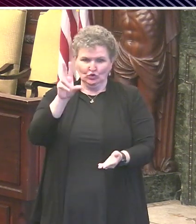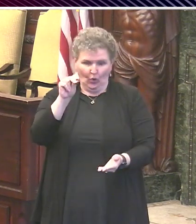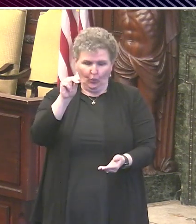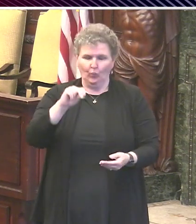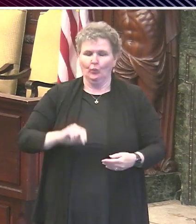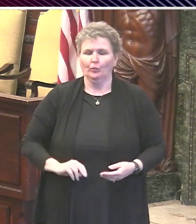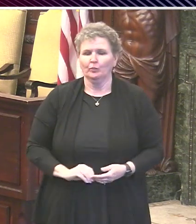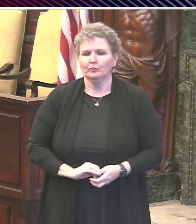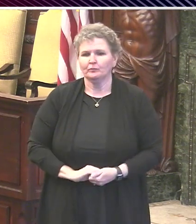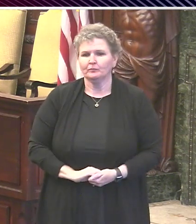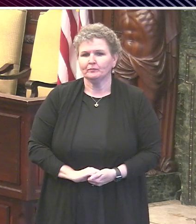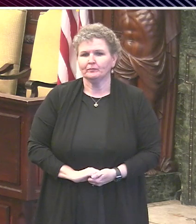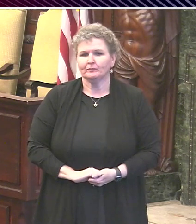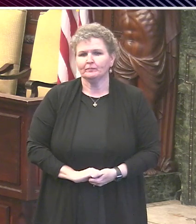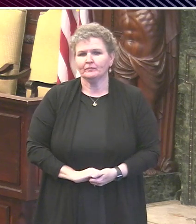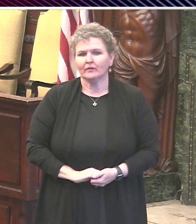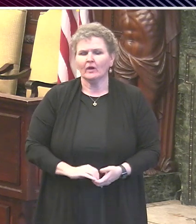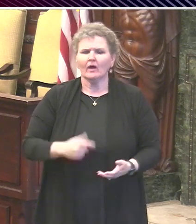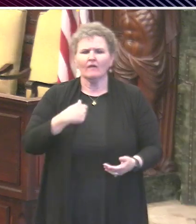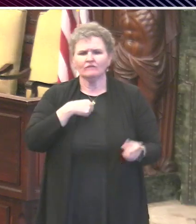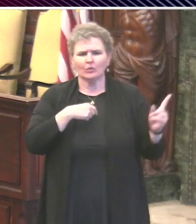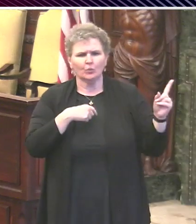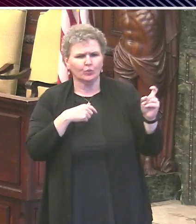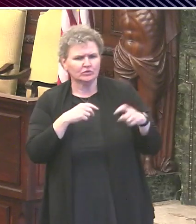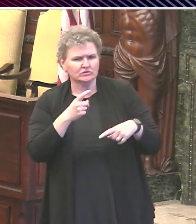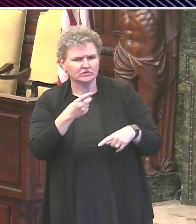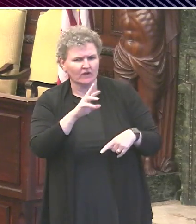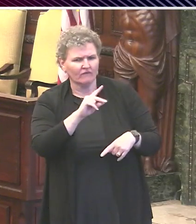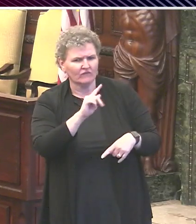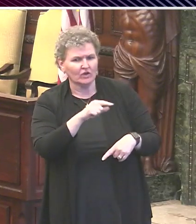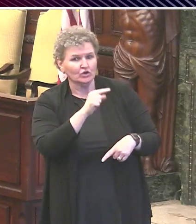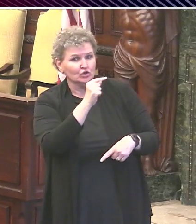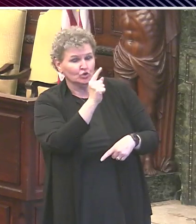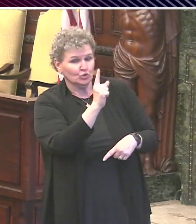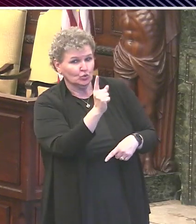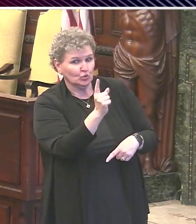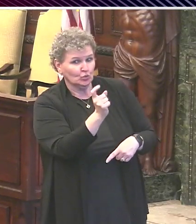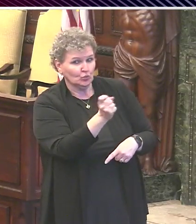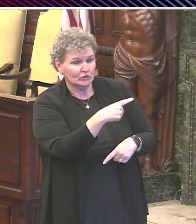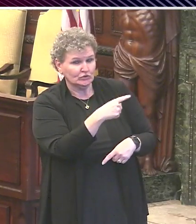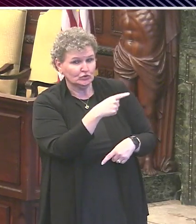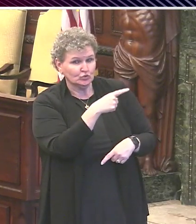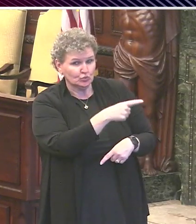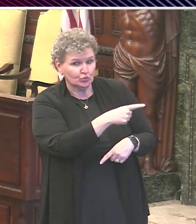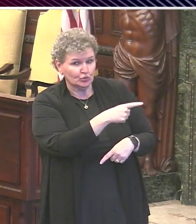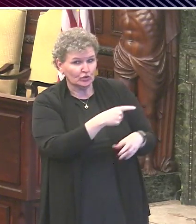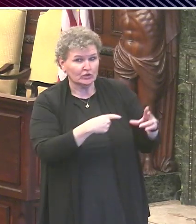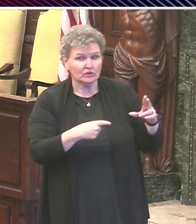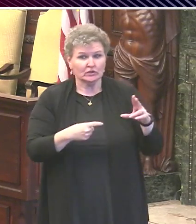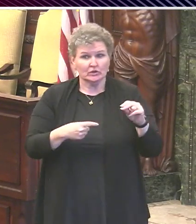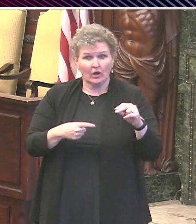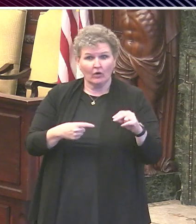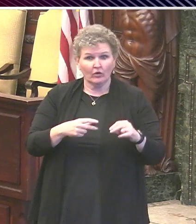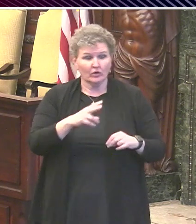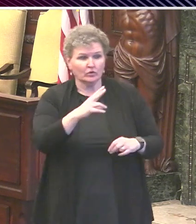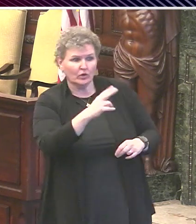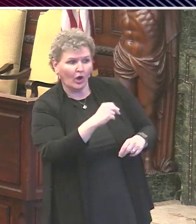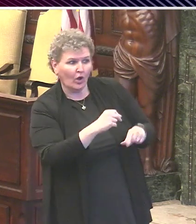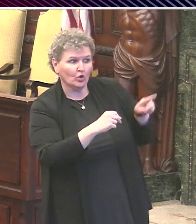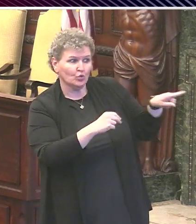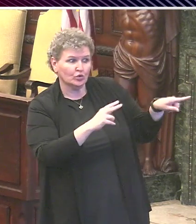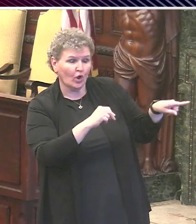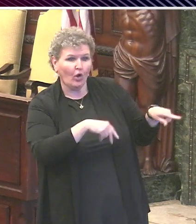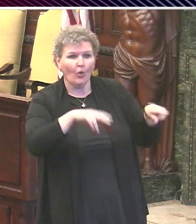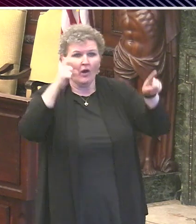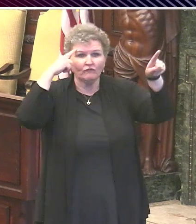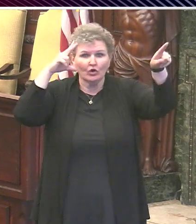you then be the one who could enforce that, or would that have to come from the governor? No, the city of Philadelphia